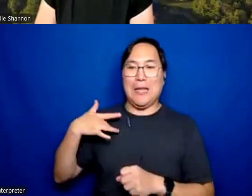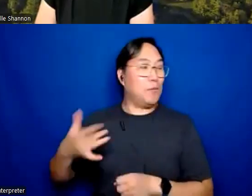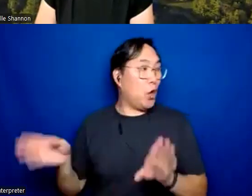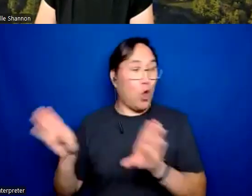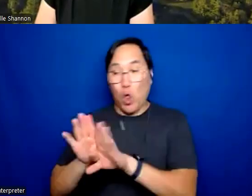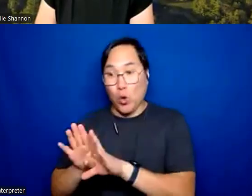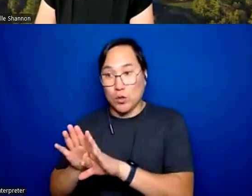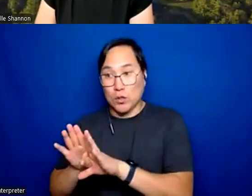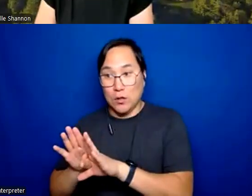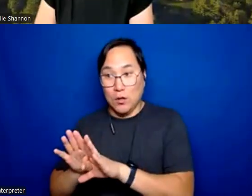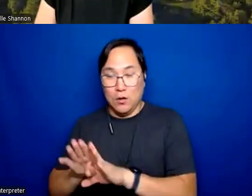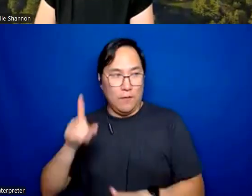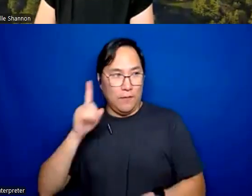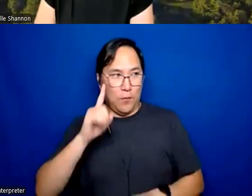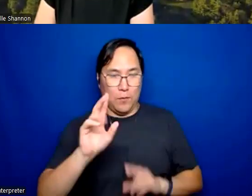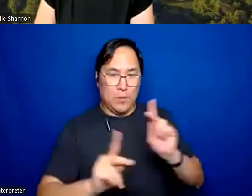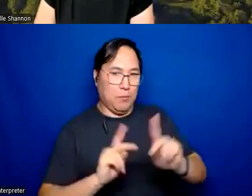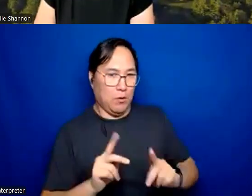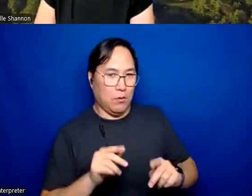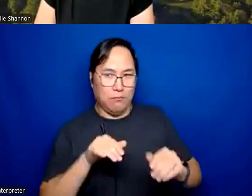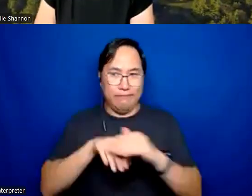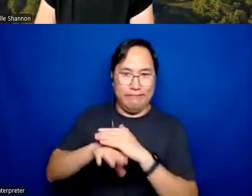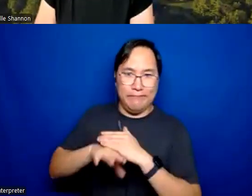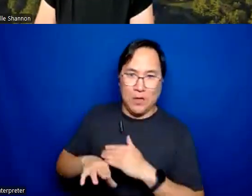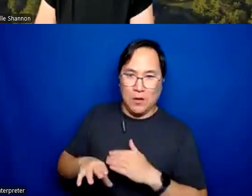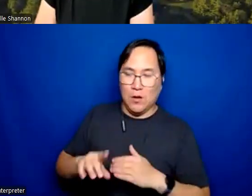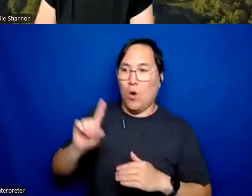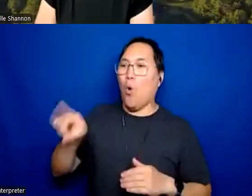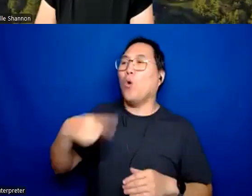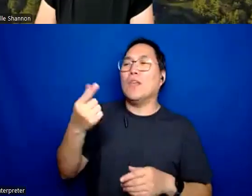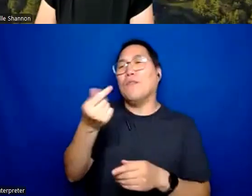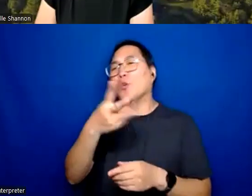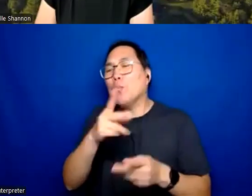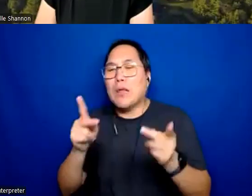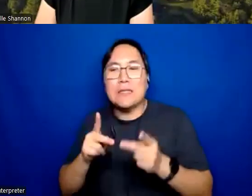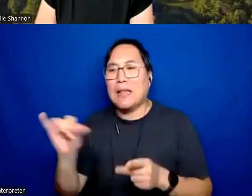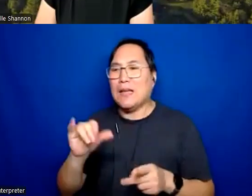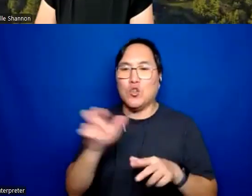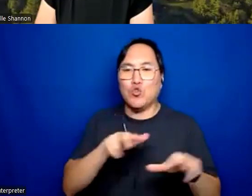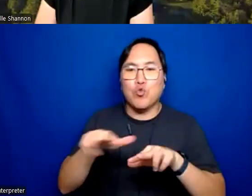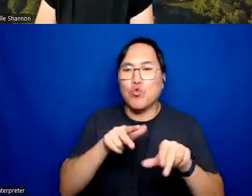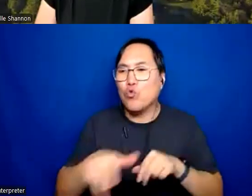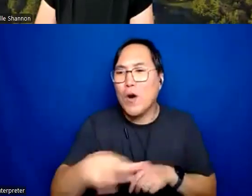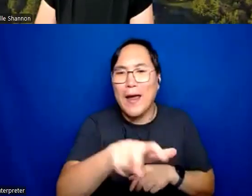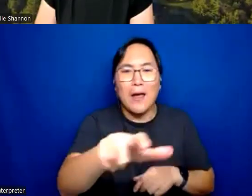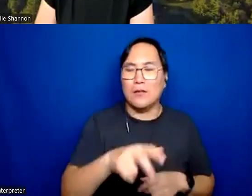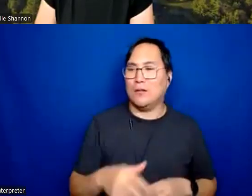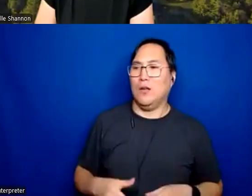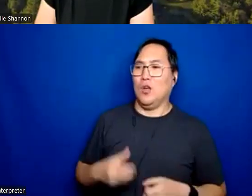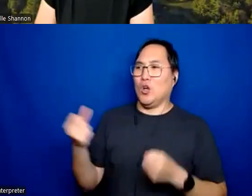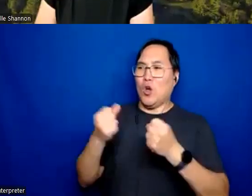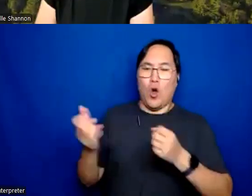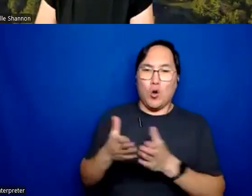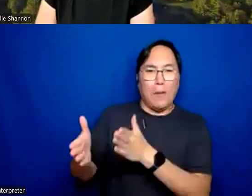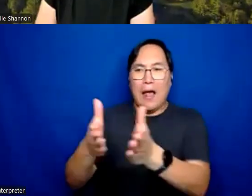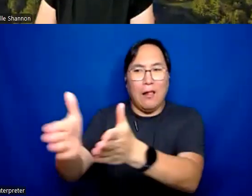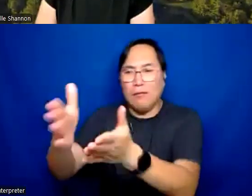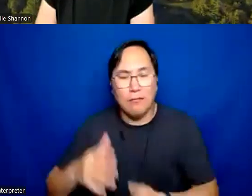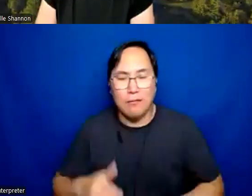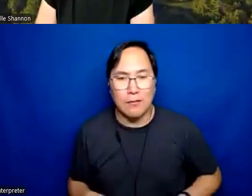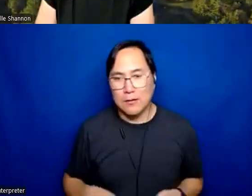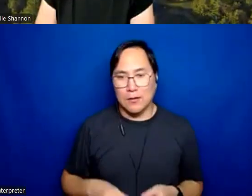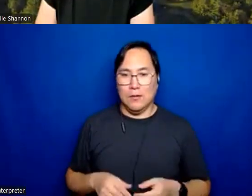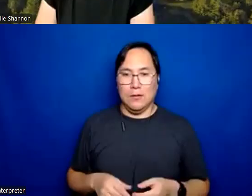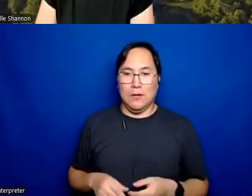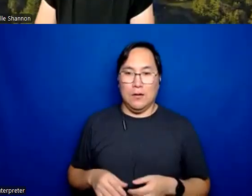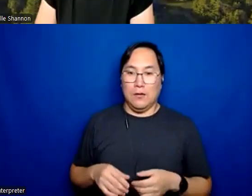with the exception of developed access points, trails, auto tours, things of that nature. And on Bagog,